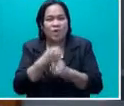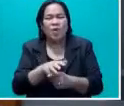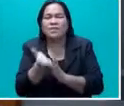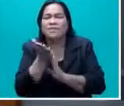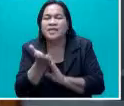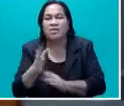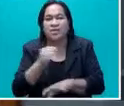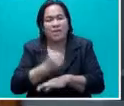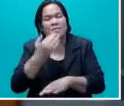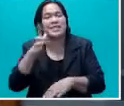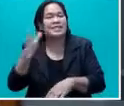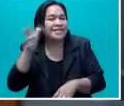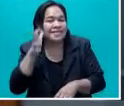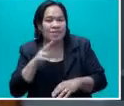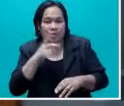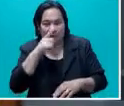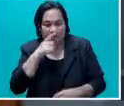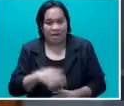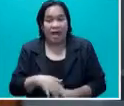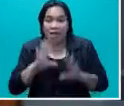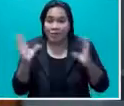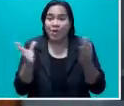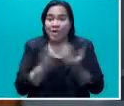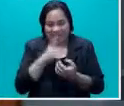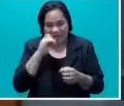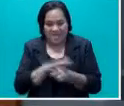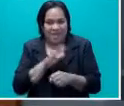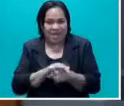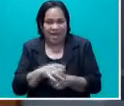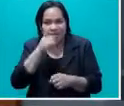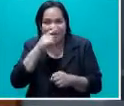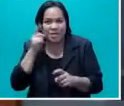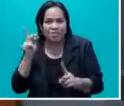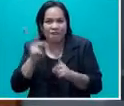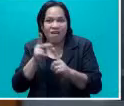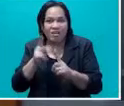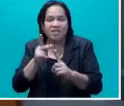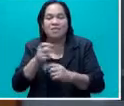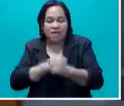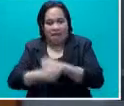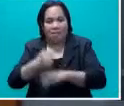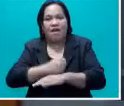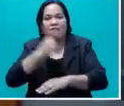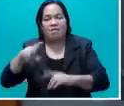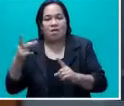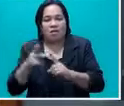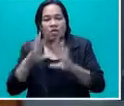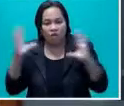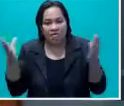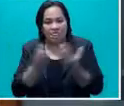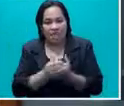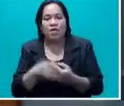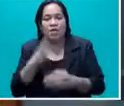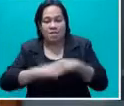to listen to the people. So together we can make the people's priority be the government priority. And together we build a